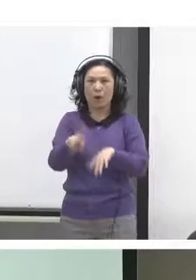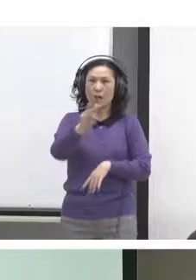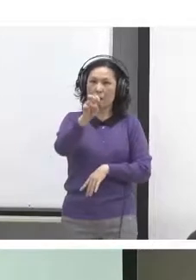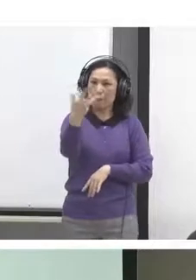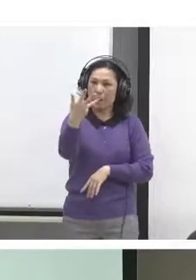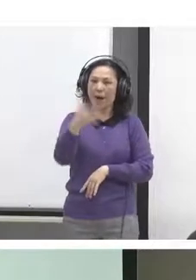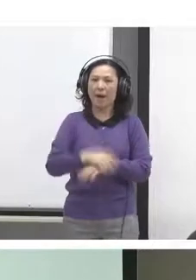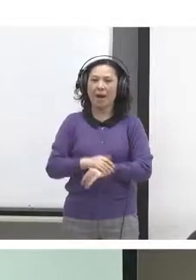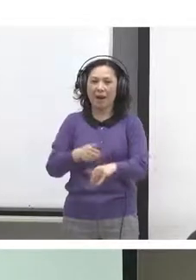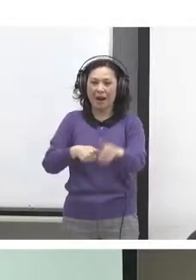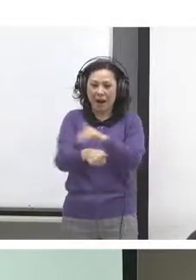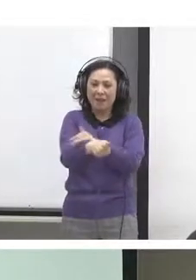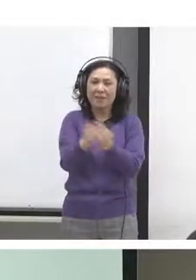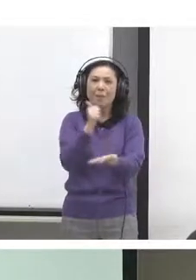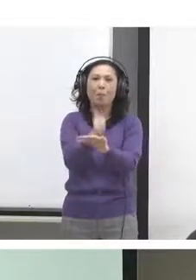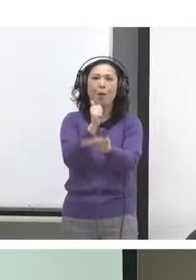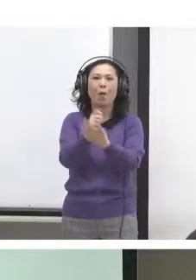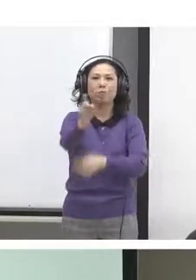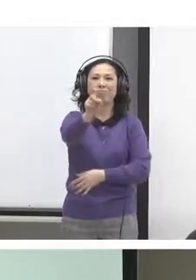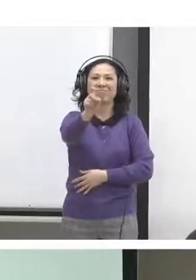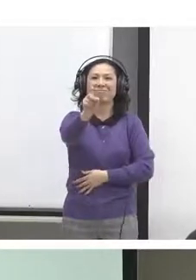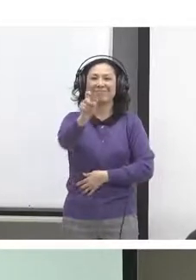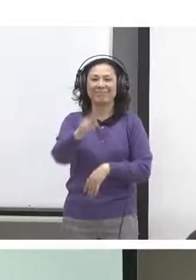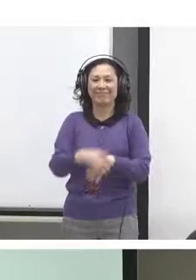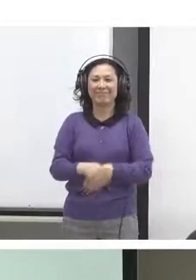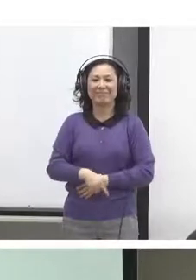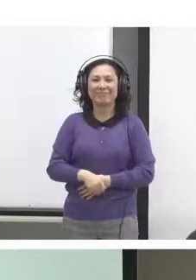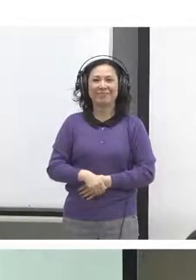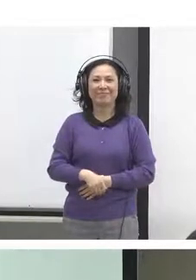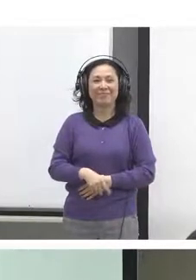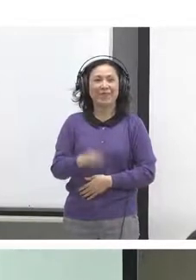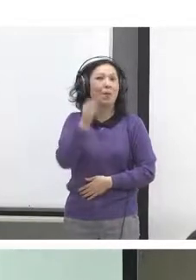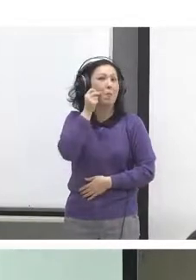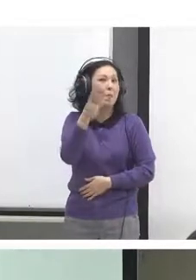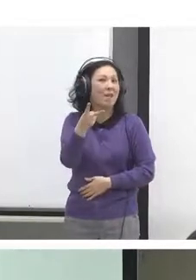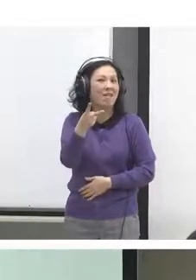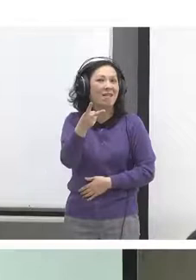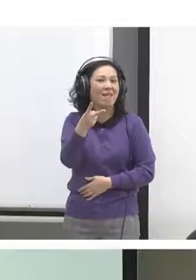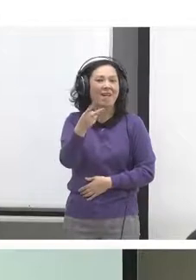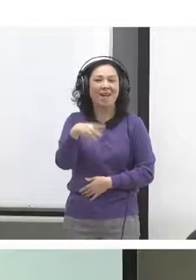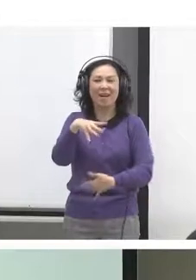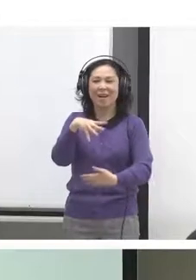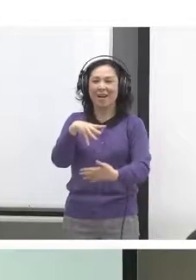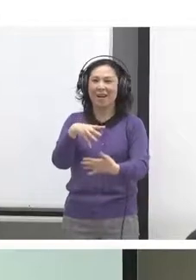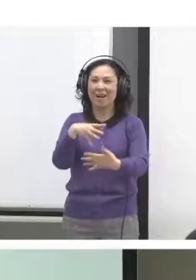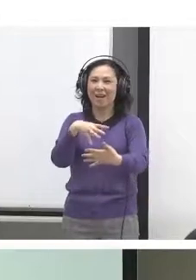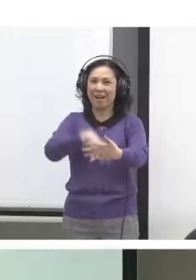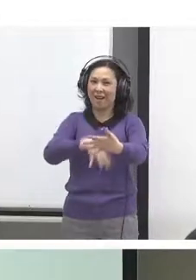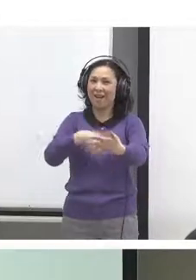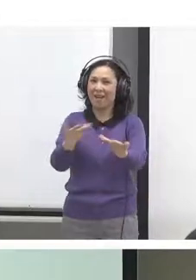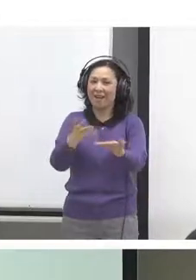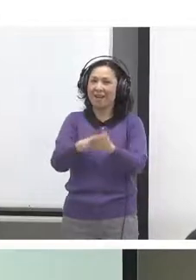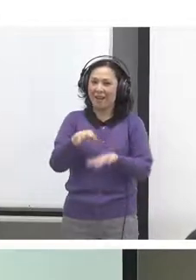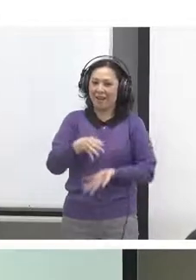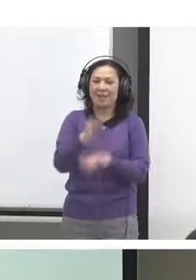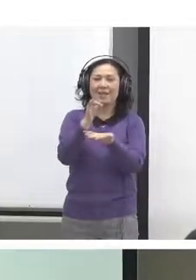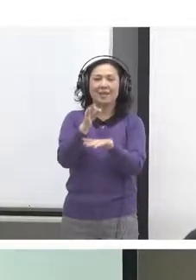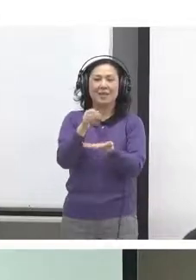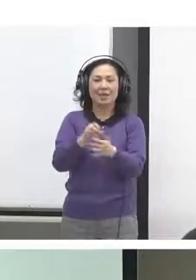under more than 2 months. All the entries were very high level, and I was really